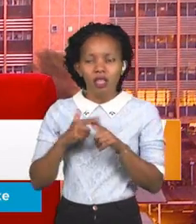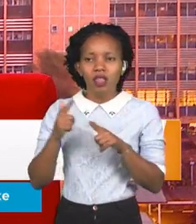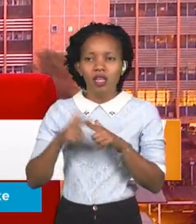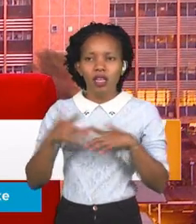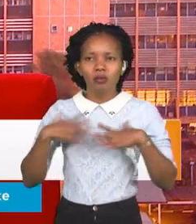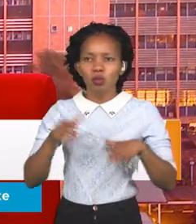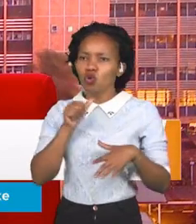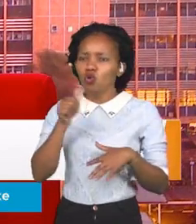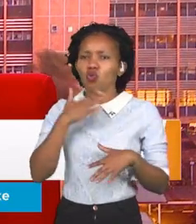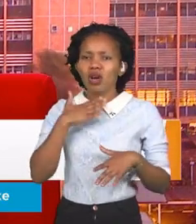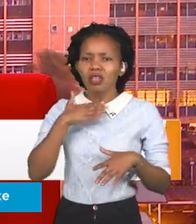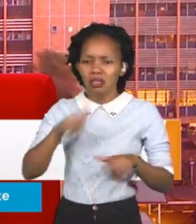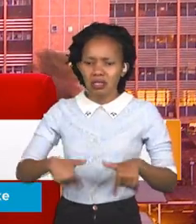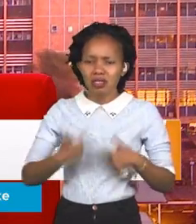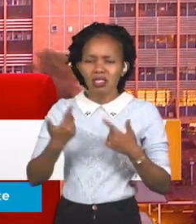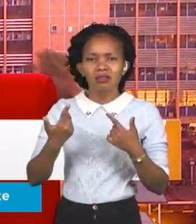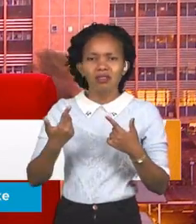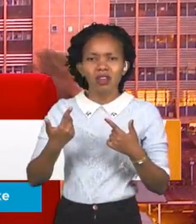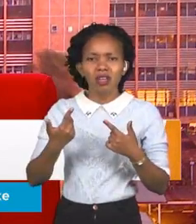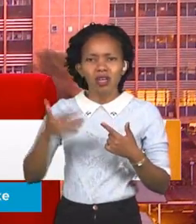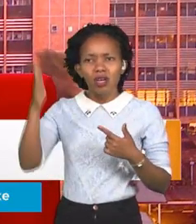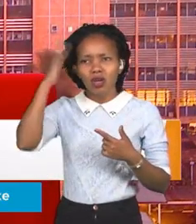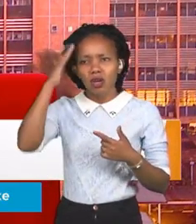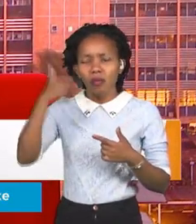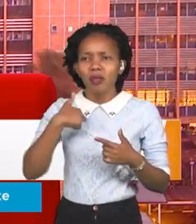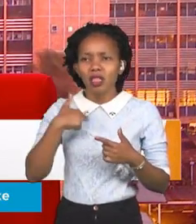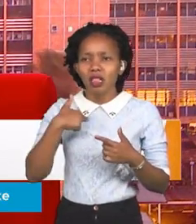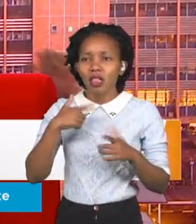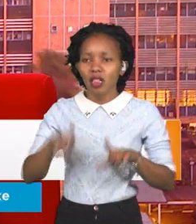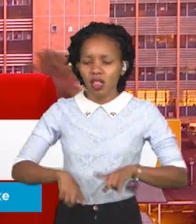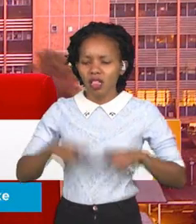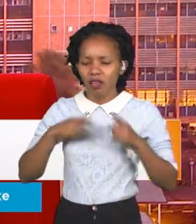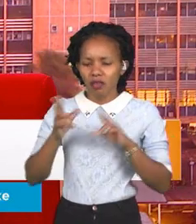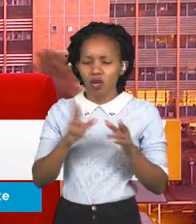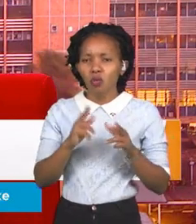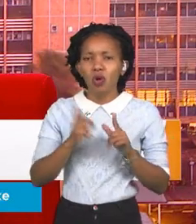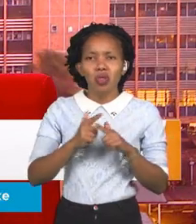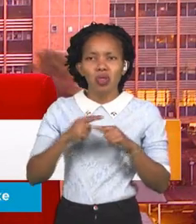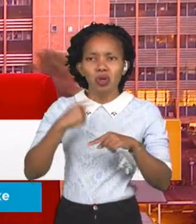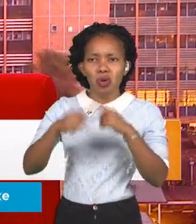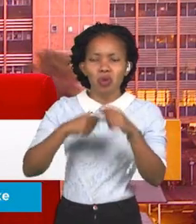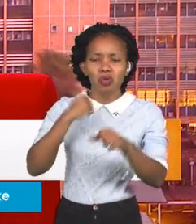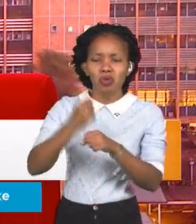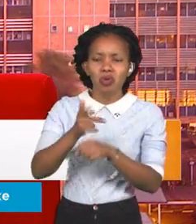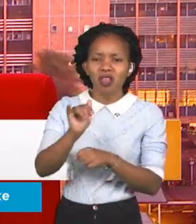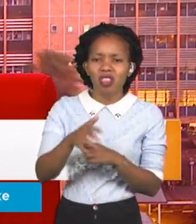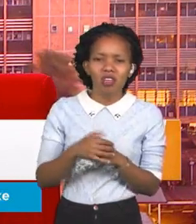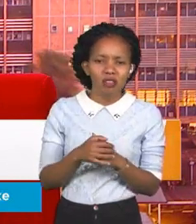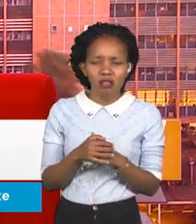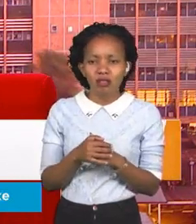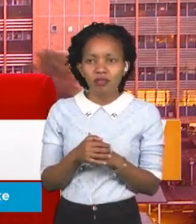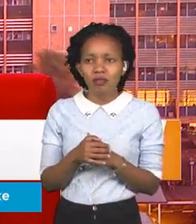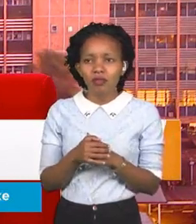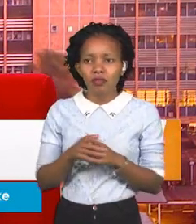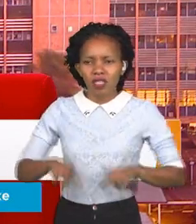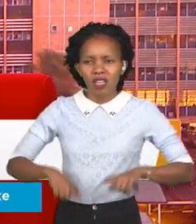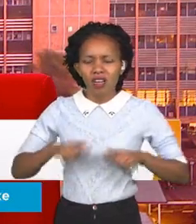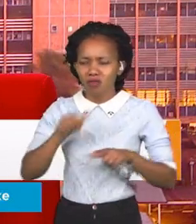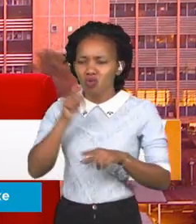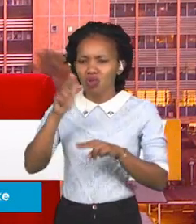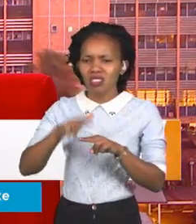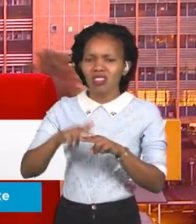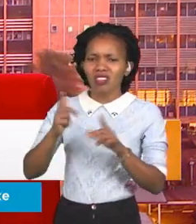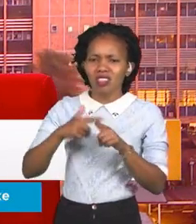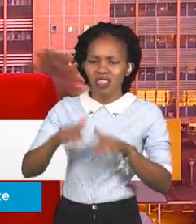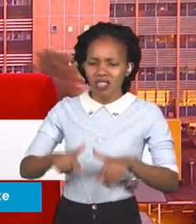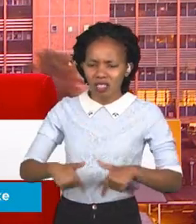to reevaluate ourselves. We feel, I'm going through life as normal. I should continue doing that. Yeah. Moving yeah. through life. You do not sit back and